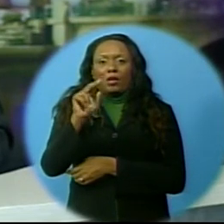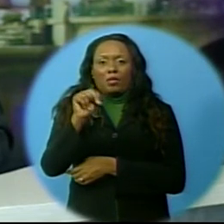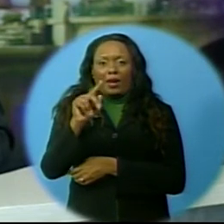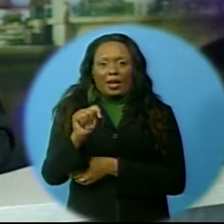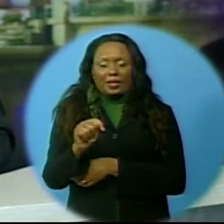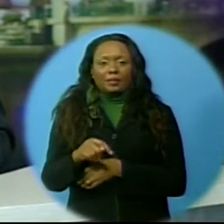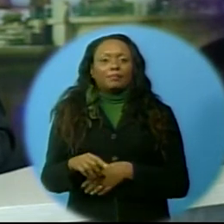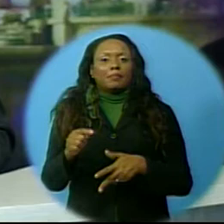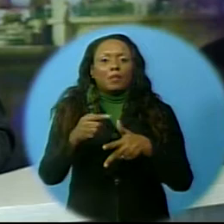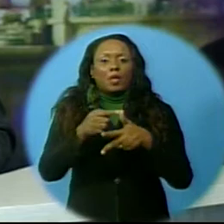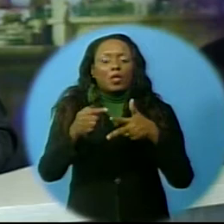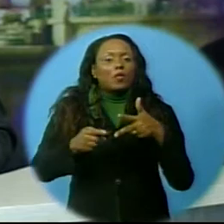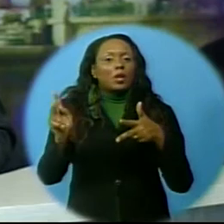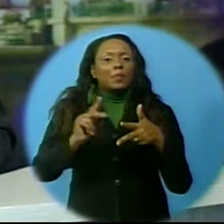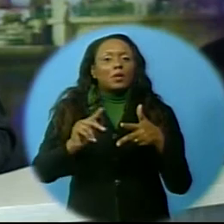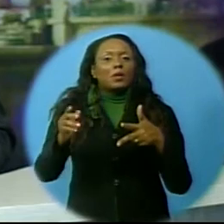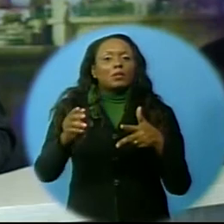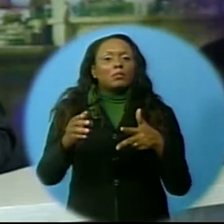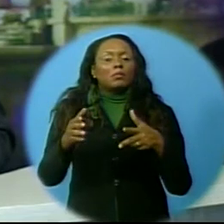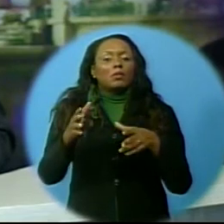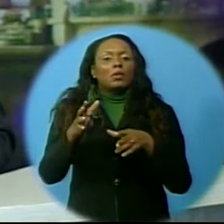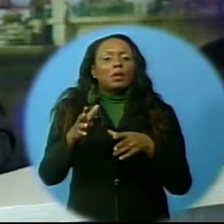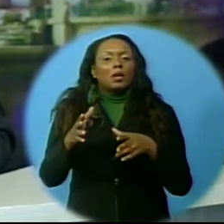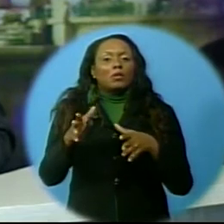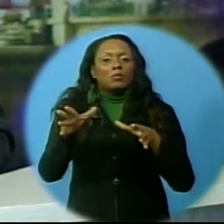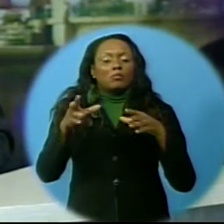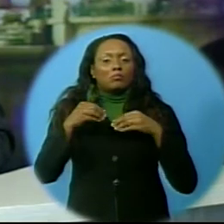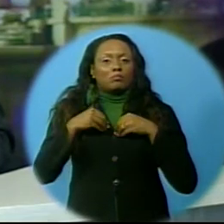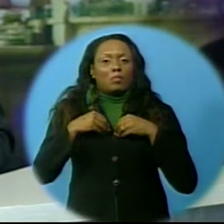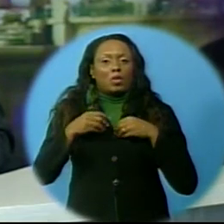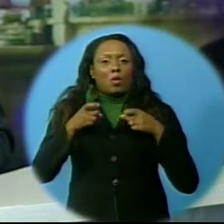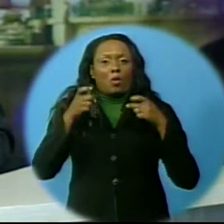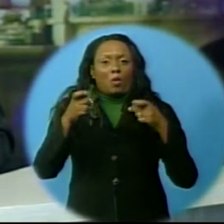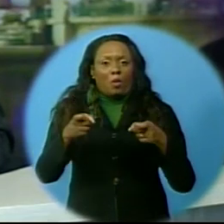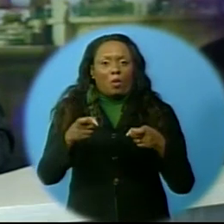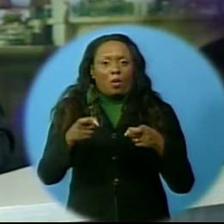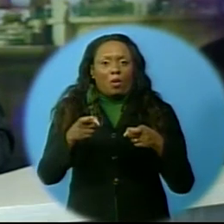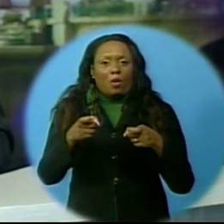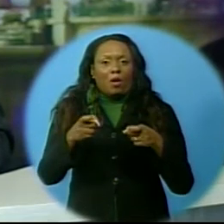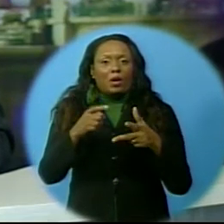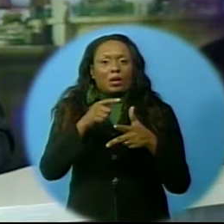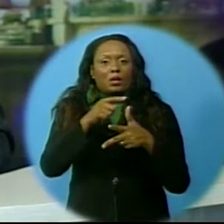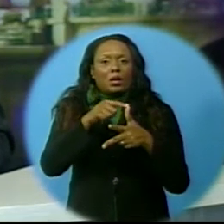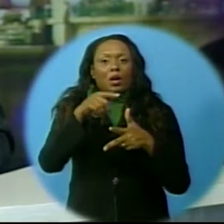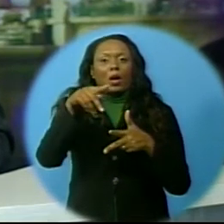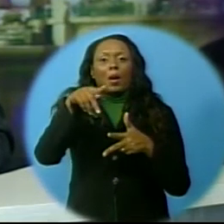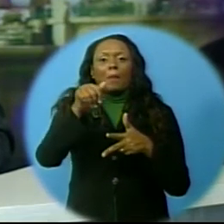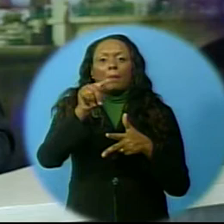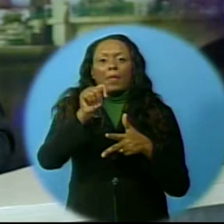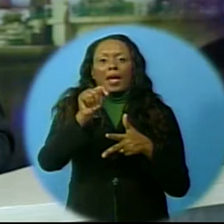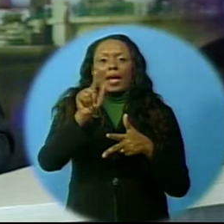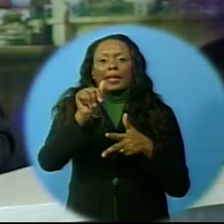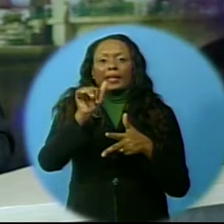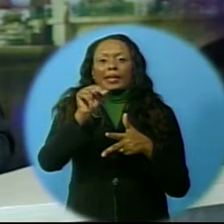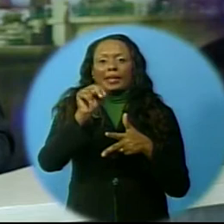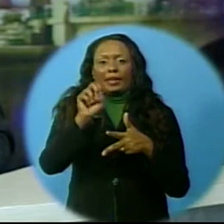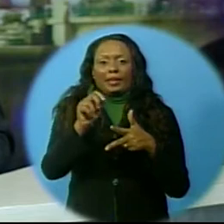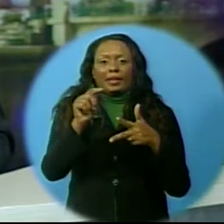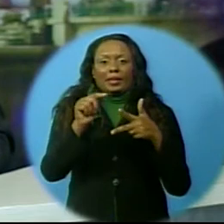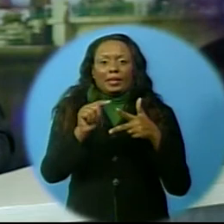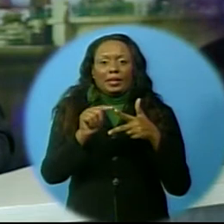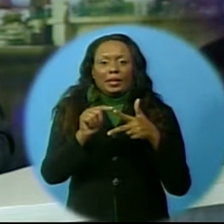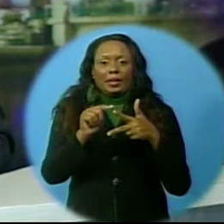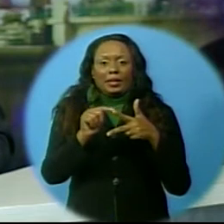3 persons received the insignia of Officer of the Order of the British Empire. There were Patricia Lane for her service